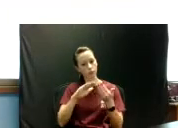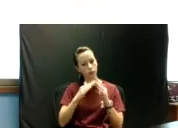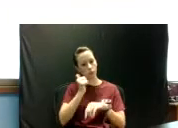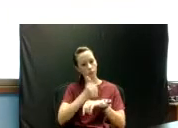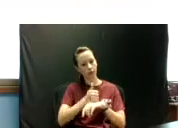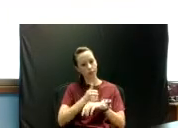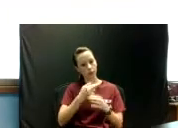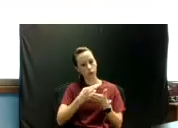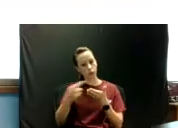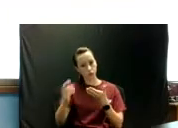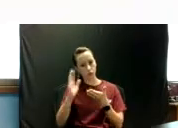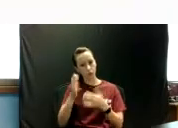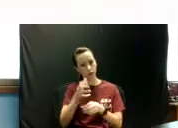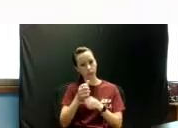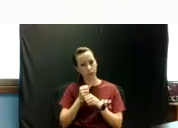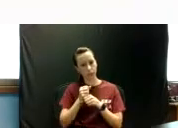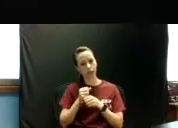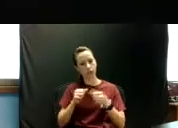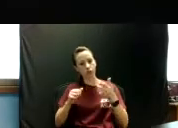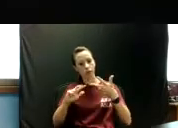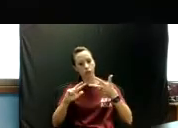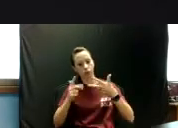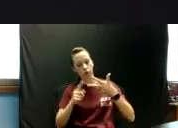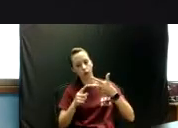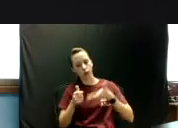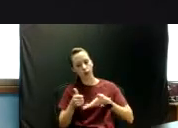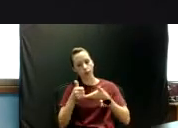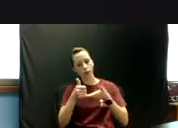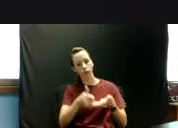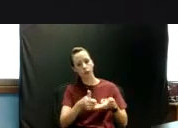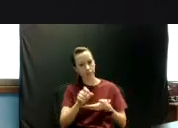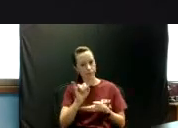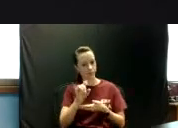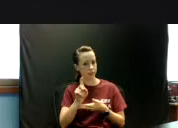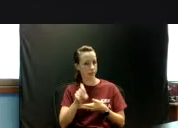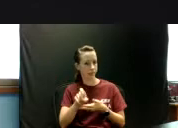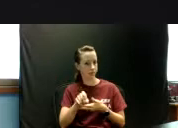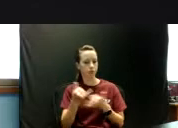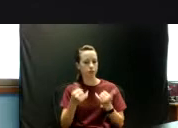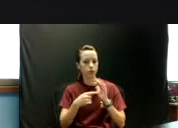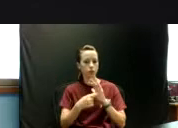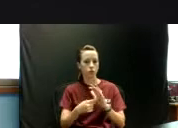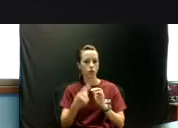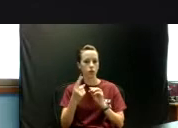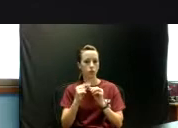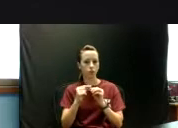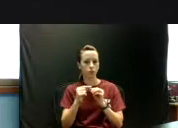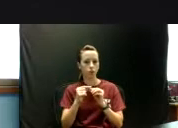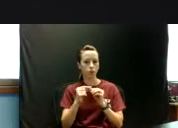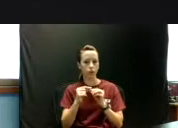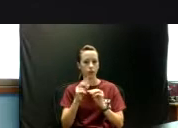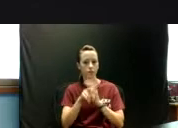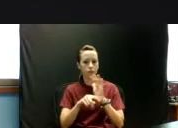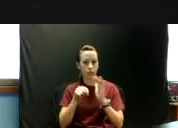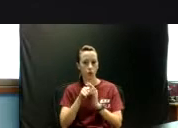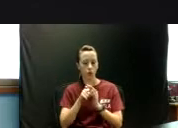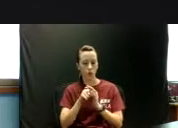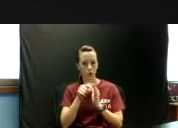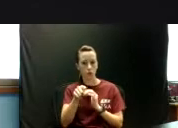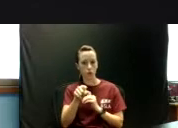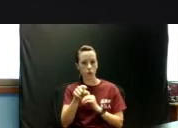can get that tier three help that they need. All right. I'm going to show you one last one video real quick. This is about